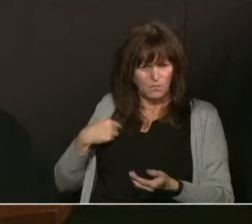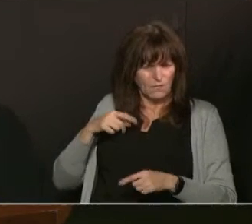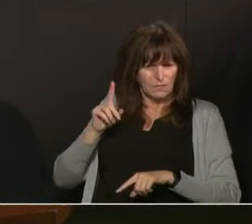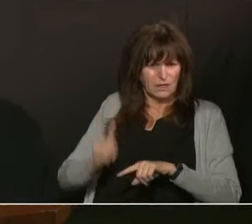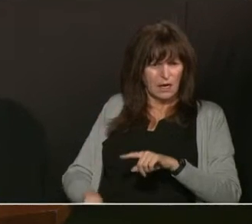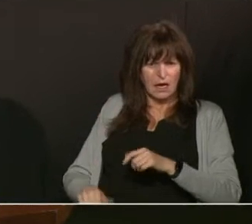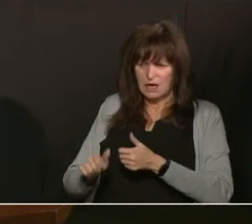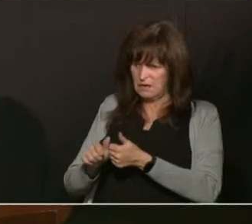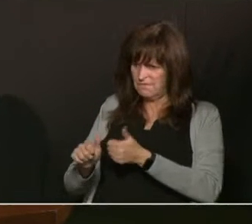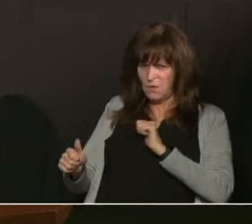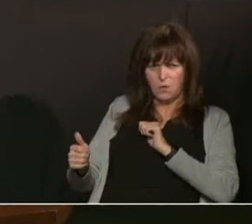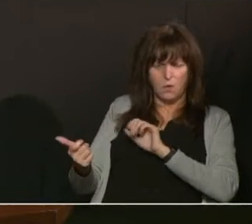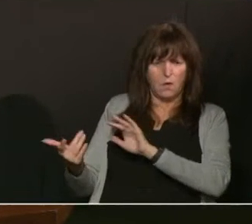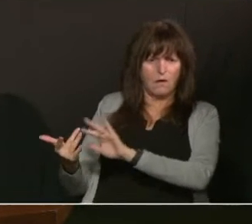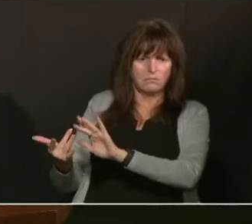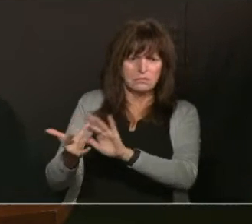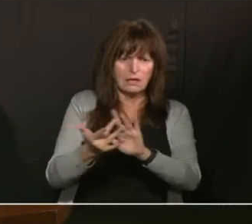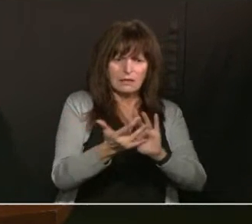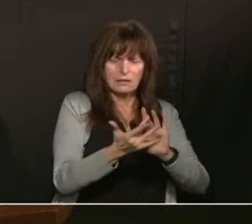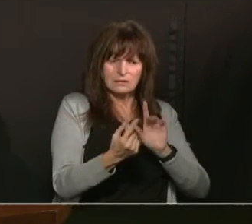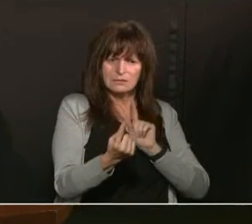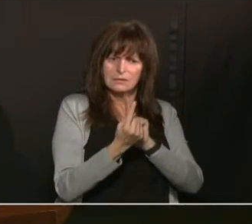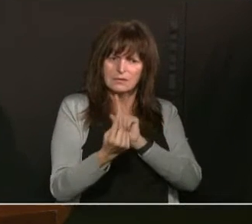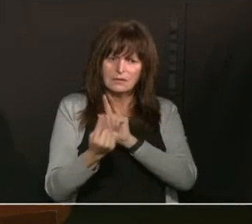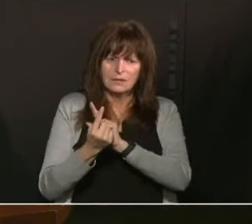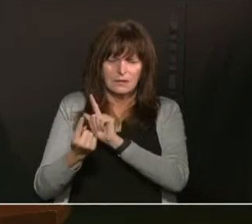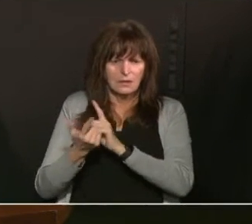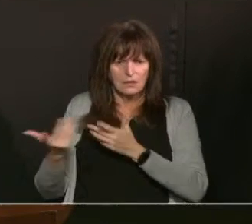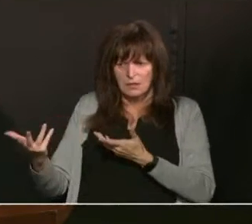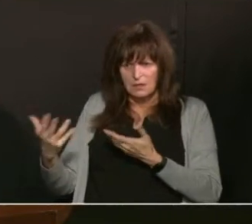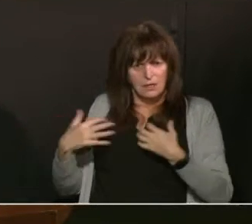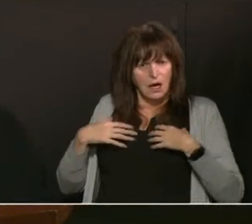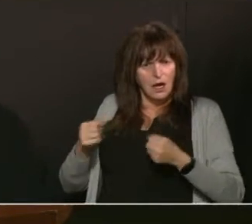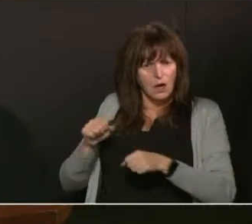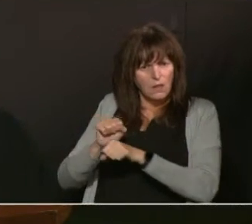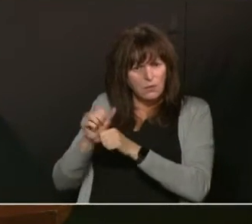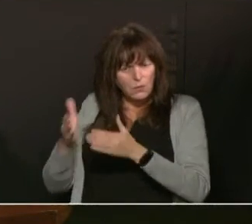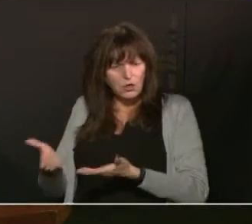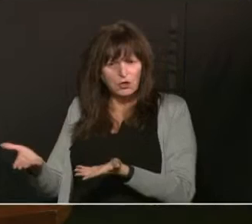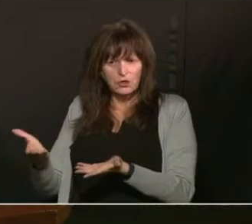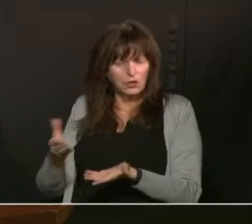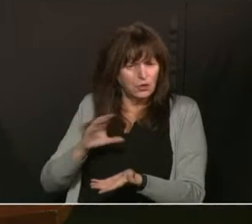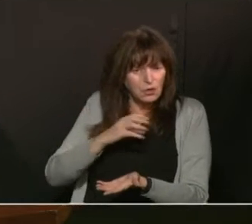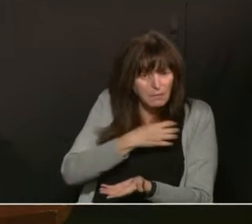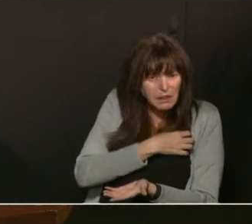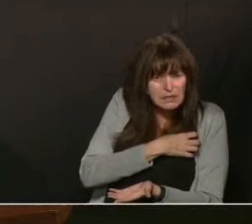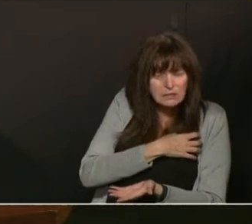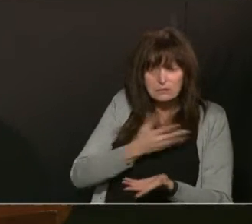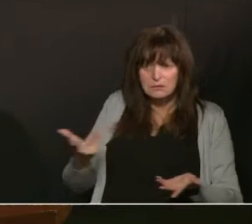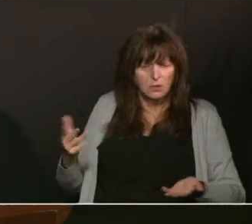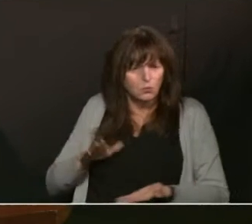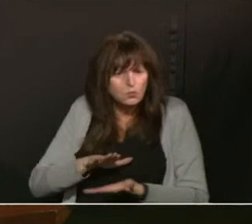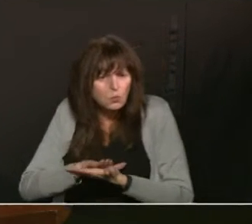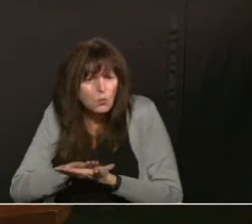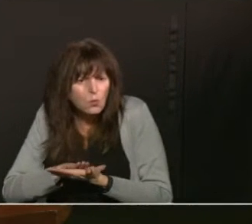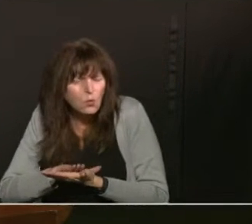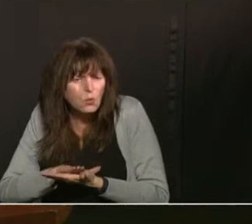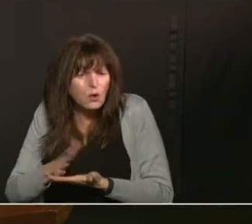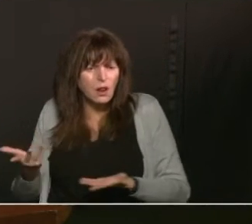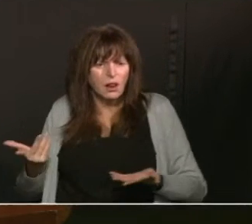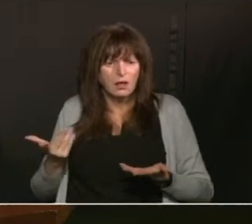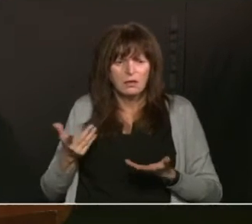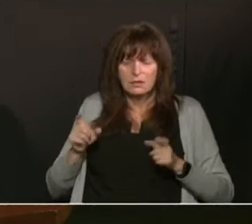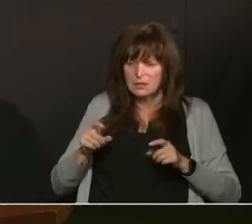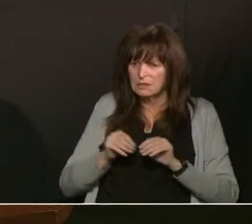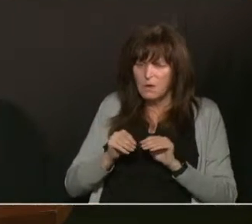police officers, other essential workers. It's something that can be rolled out at schools in terms of test to stay. Can you talk to us a bit more about that, about the